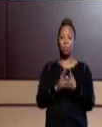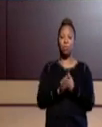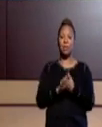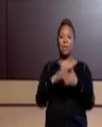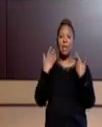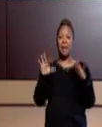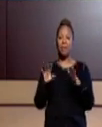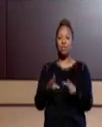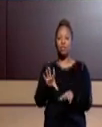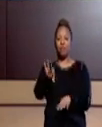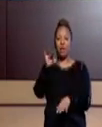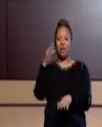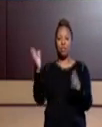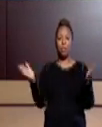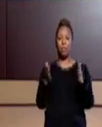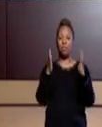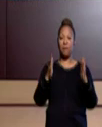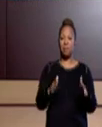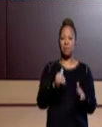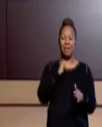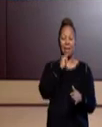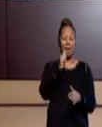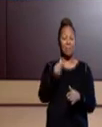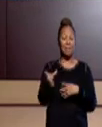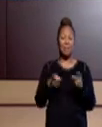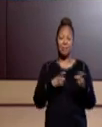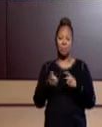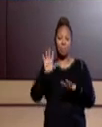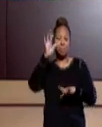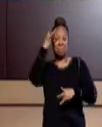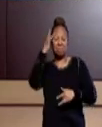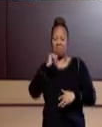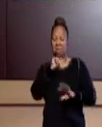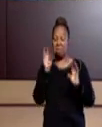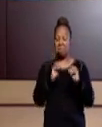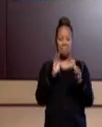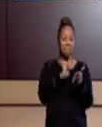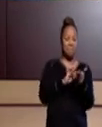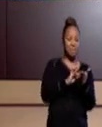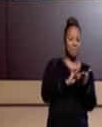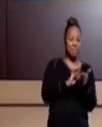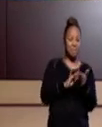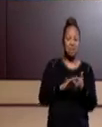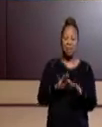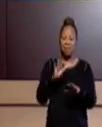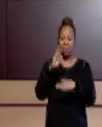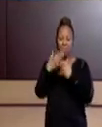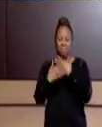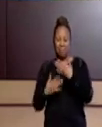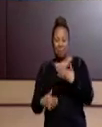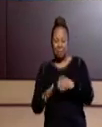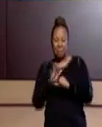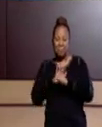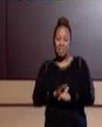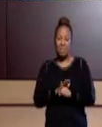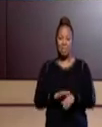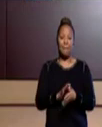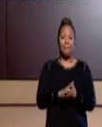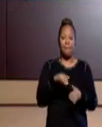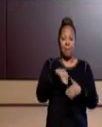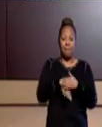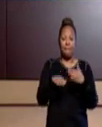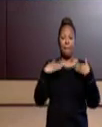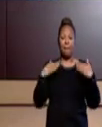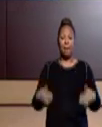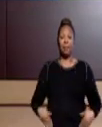Once you tap into that motivation, and I wasn't dealing with any sickness, so I didn't have any pills that I take. I wasn't, no, I have hypertension, nothing in my body,